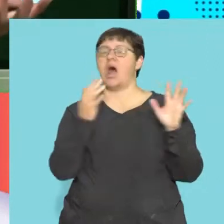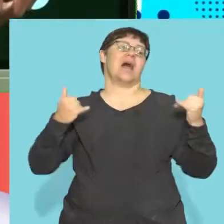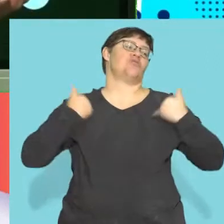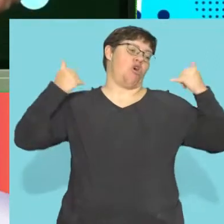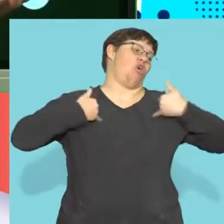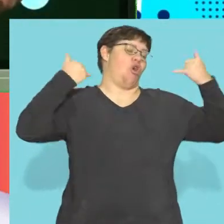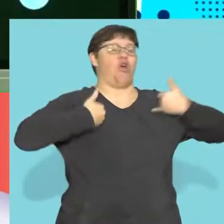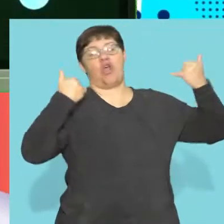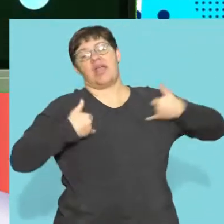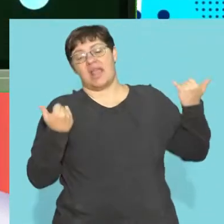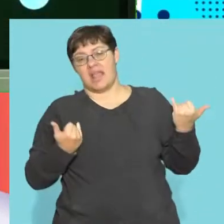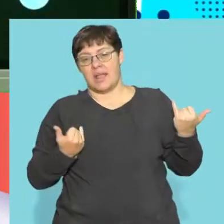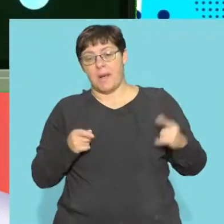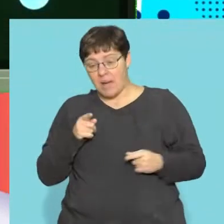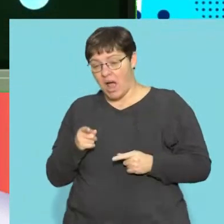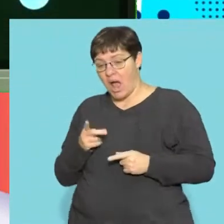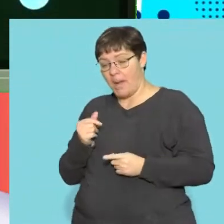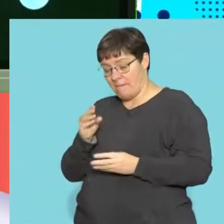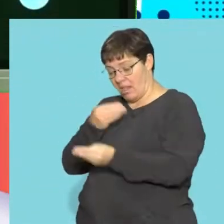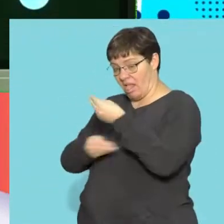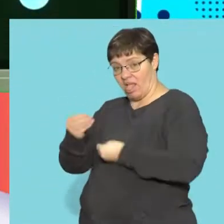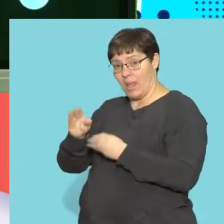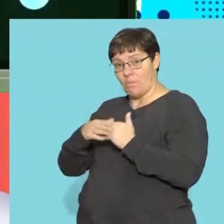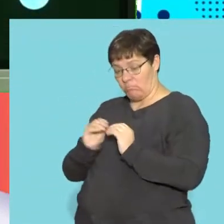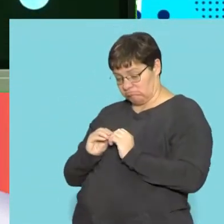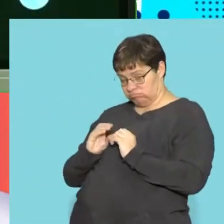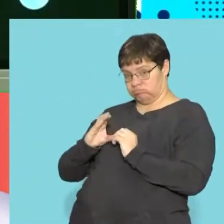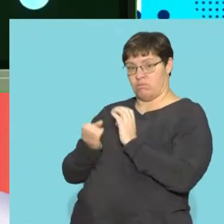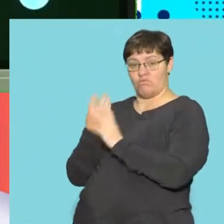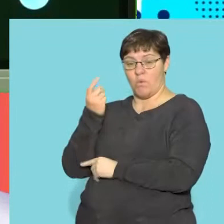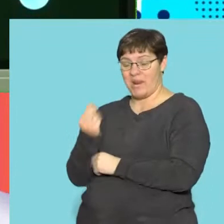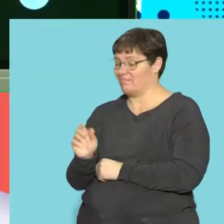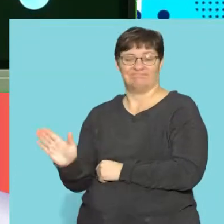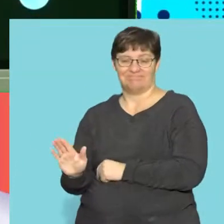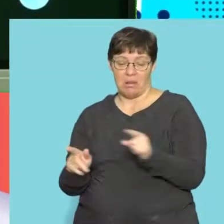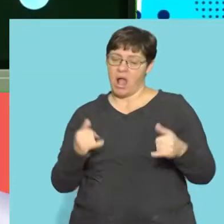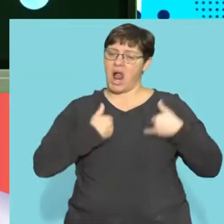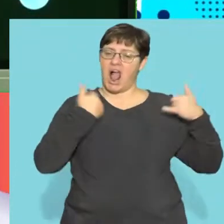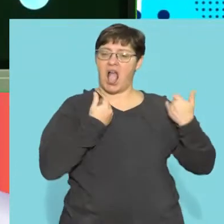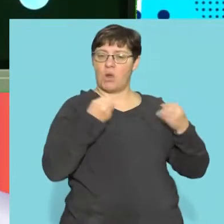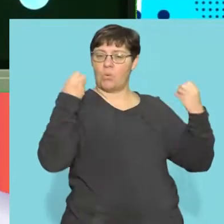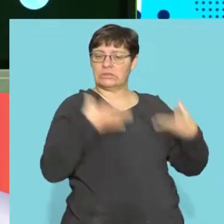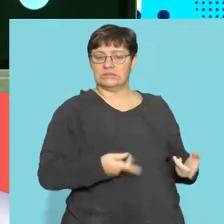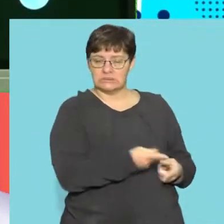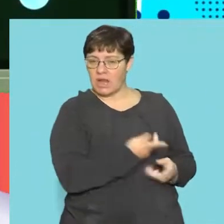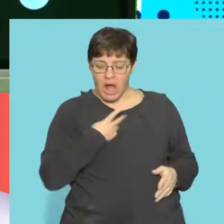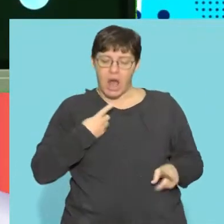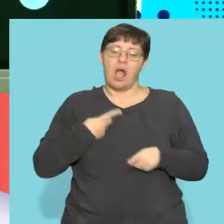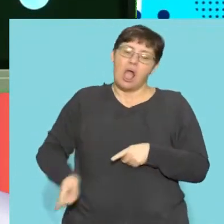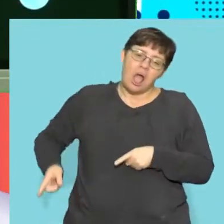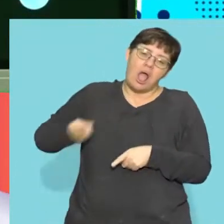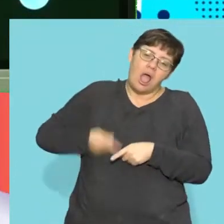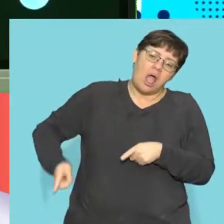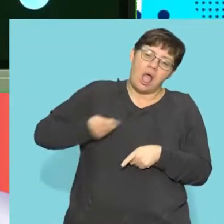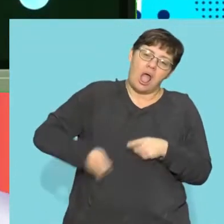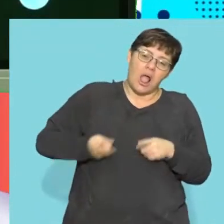pleasure, right, and not maybe to make more money or anything like that. So always just look at why are you taking this loan,